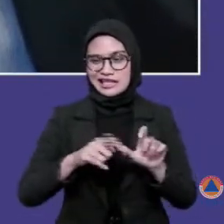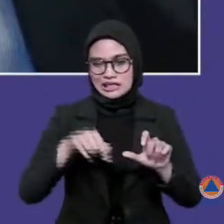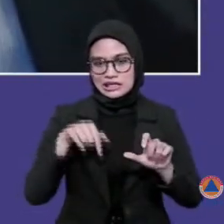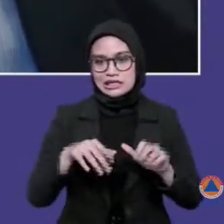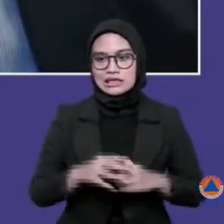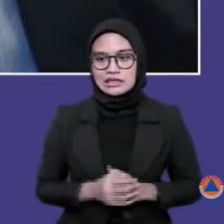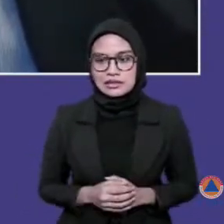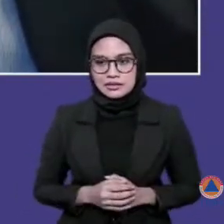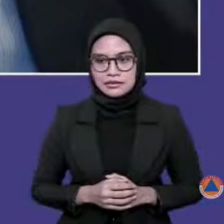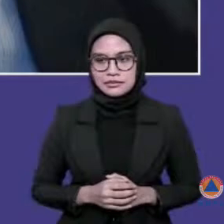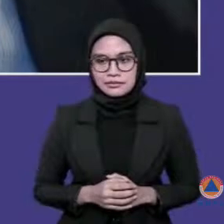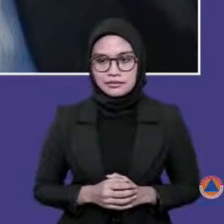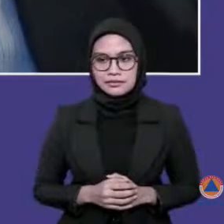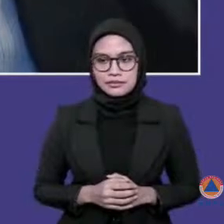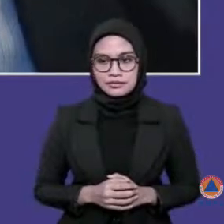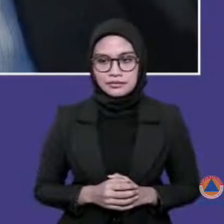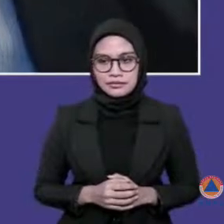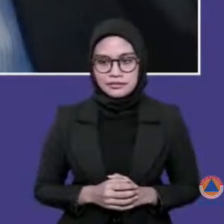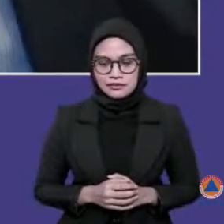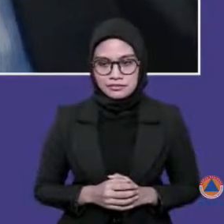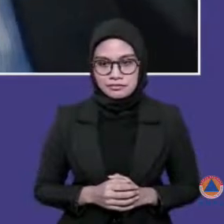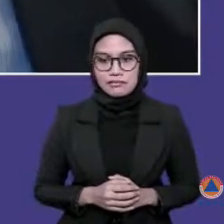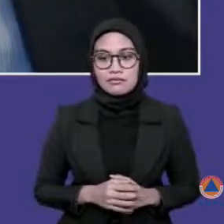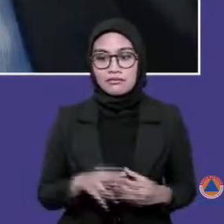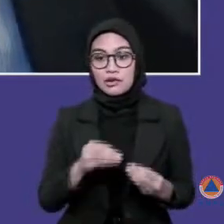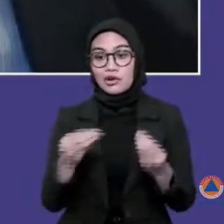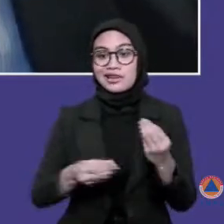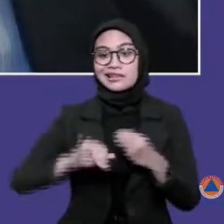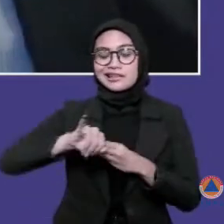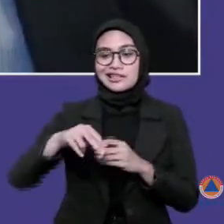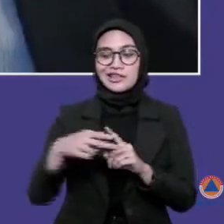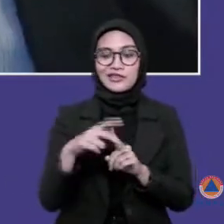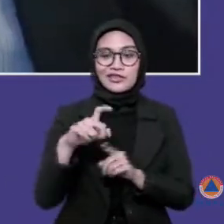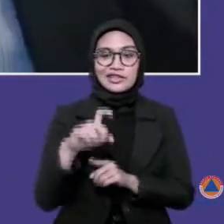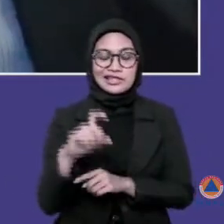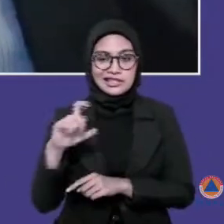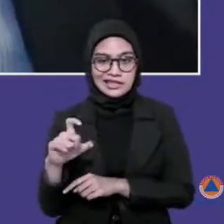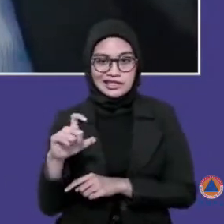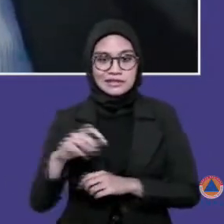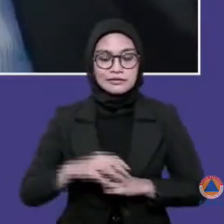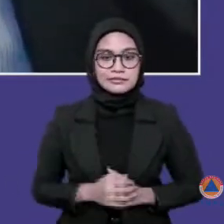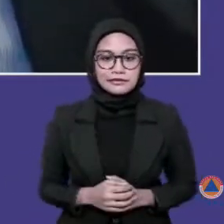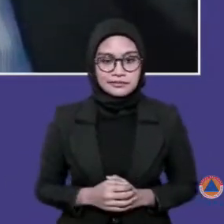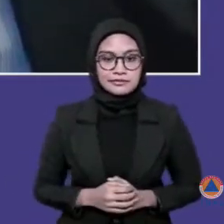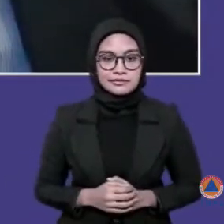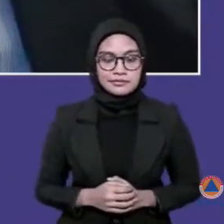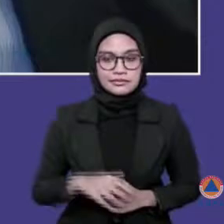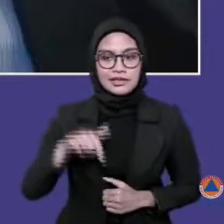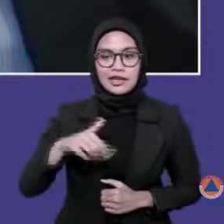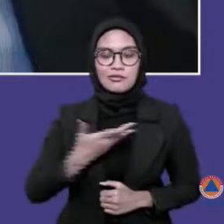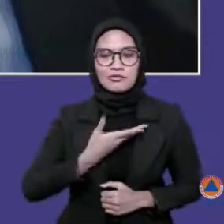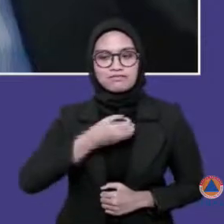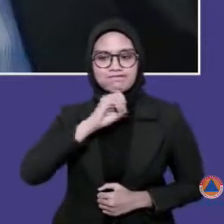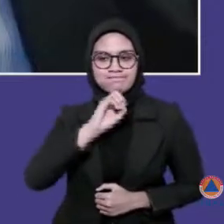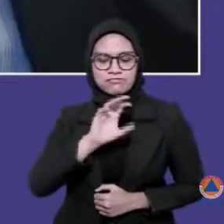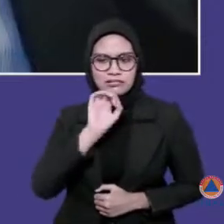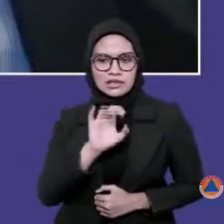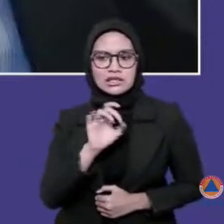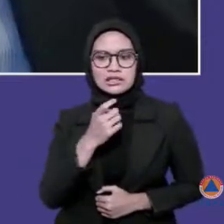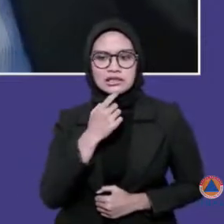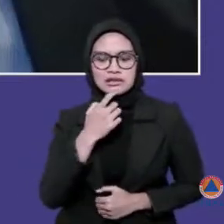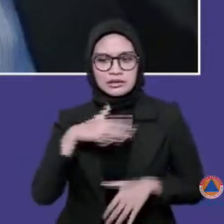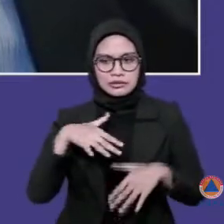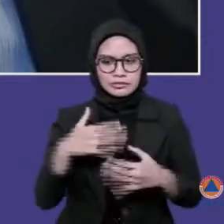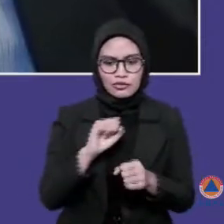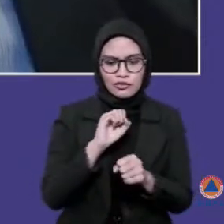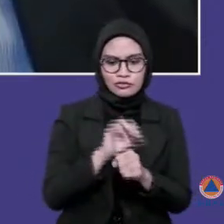president of the Jakarta Foreign Correspondents Club and a journalist at Reuters. We are very pleased again today to have Professor